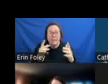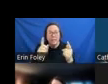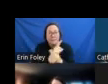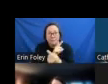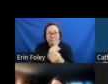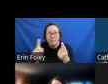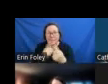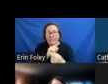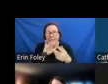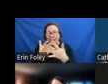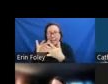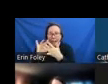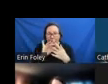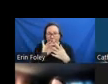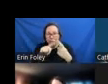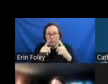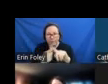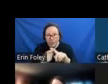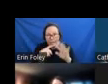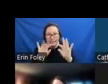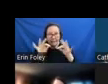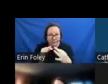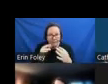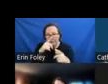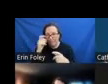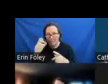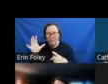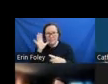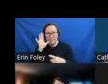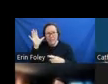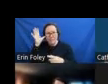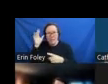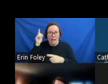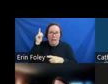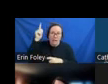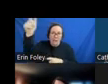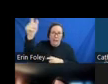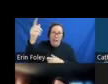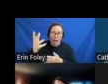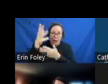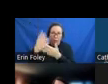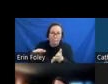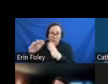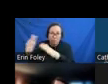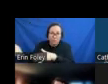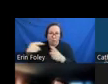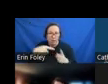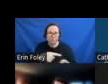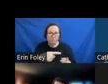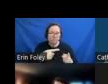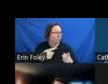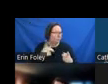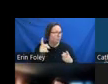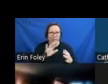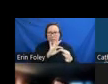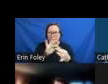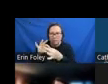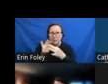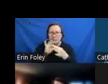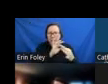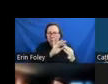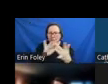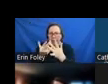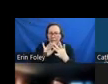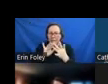short on time, we may need to skip the final 2 bullet points, but or actually we may need to skip some of